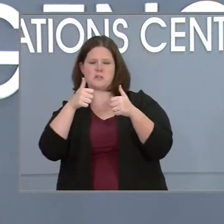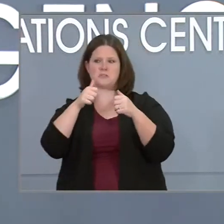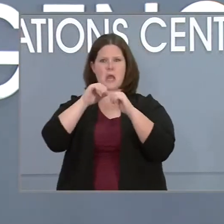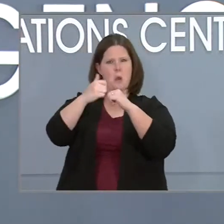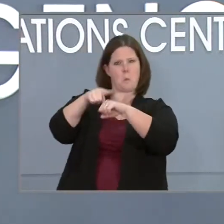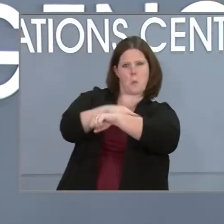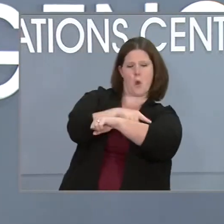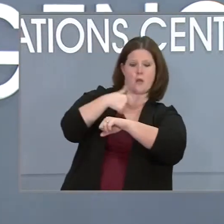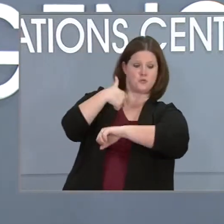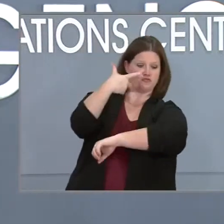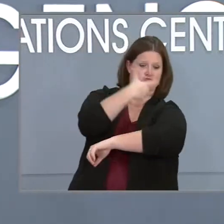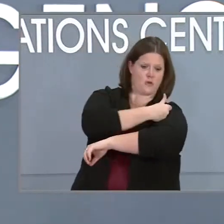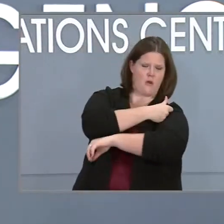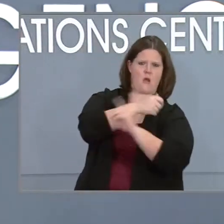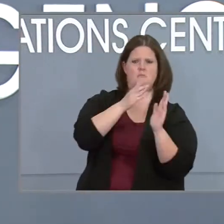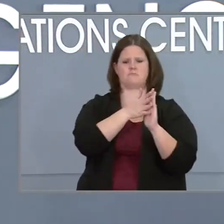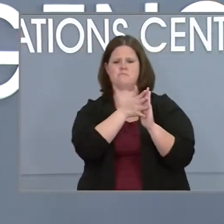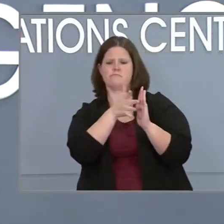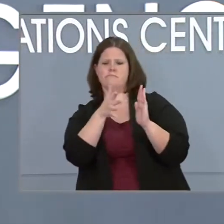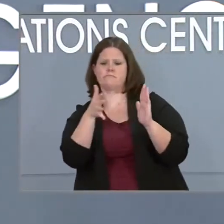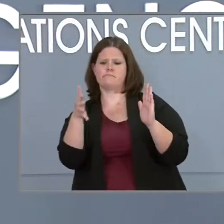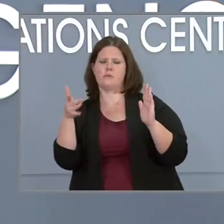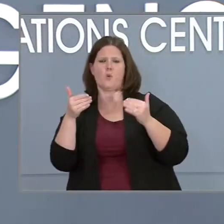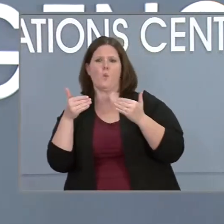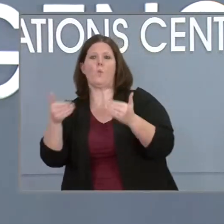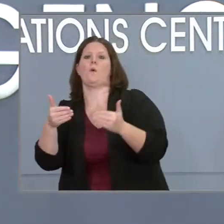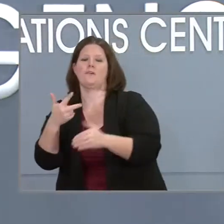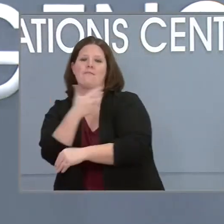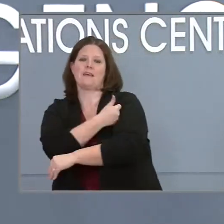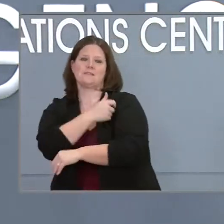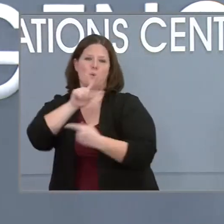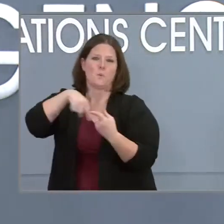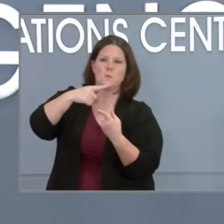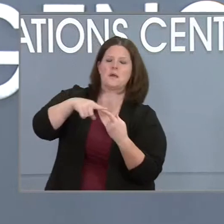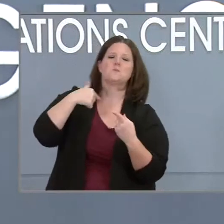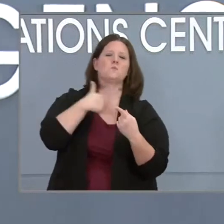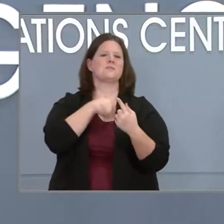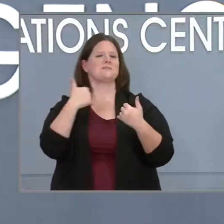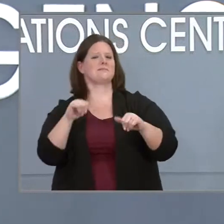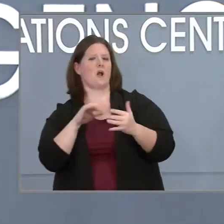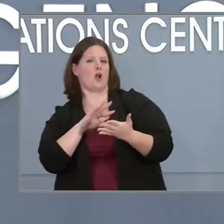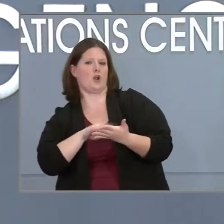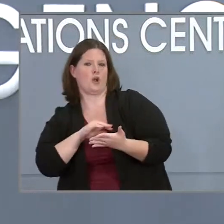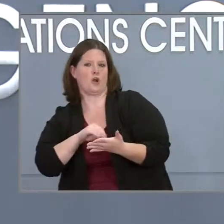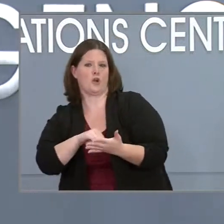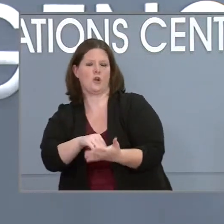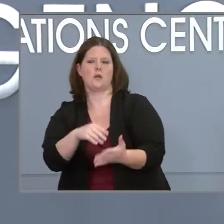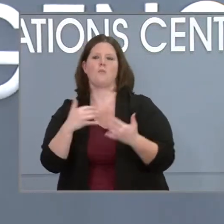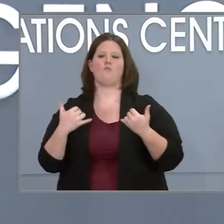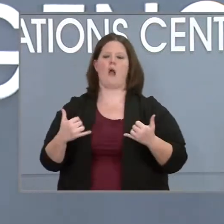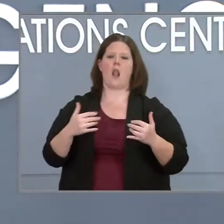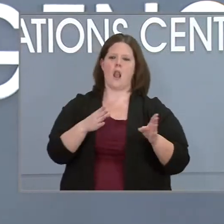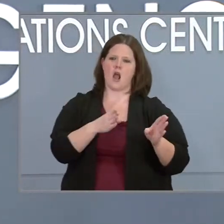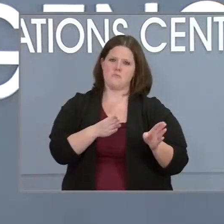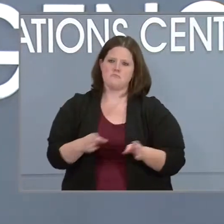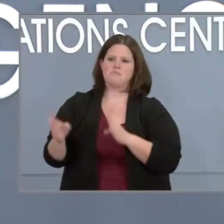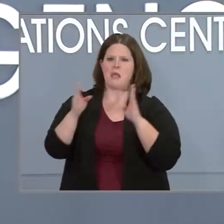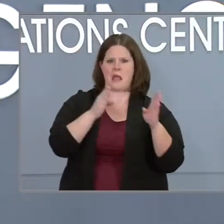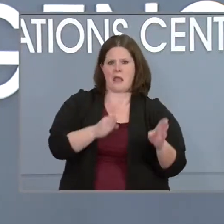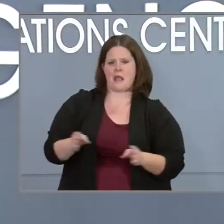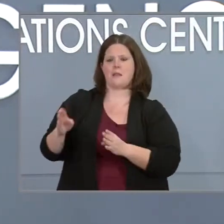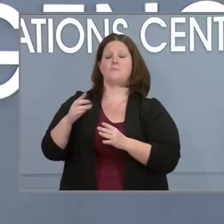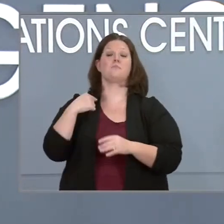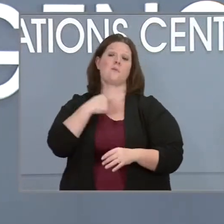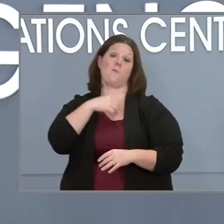last dose of the vaccine are you then eligible. So we still have a lot to learn. We're doing a lot of pre-planning. I would also say we know